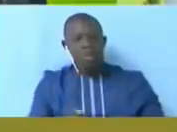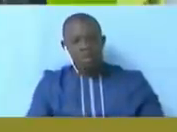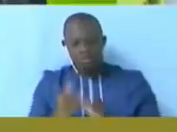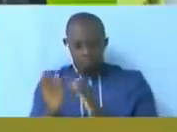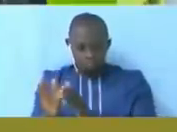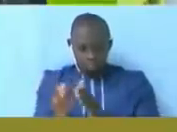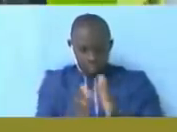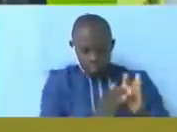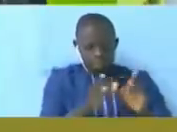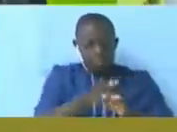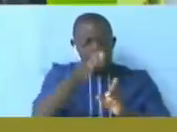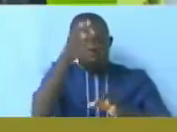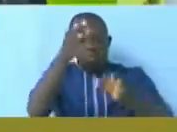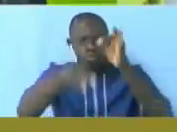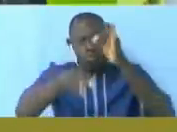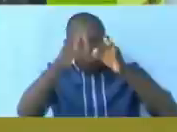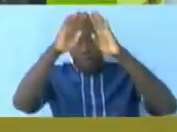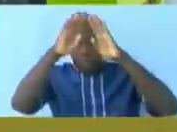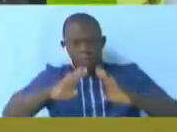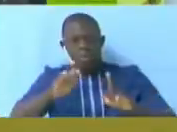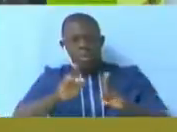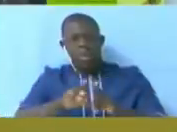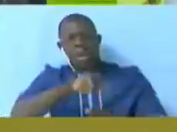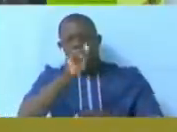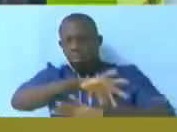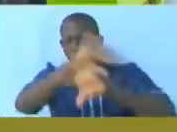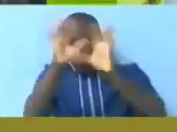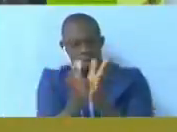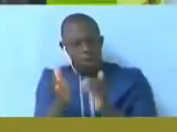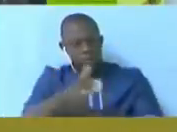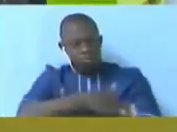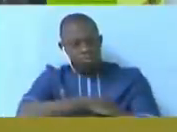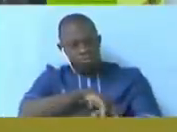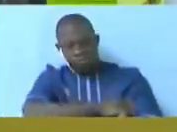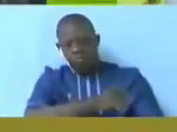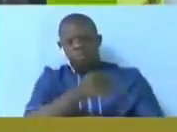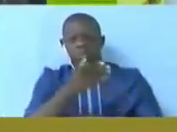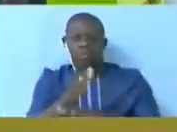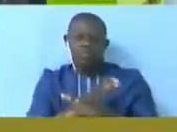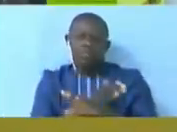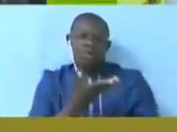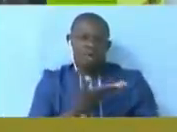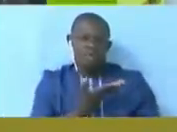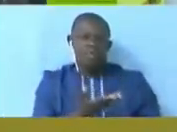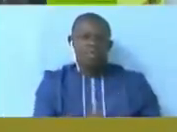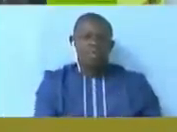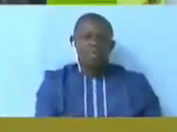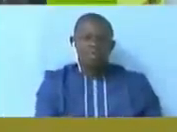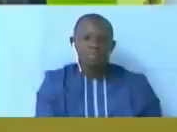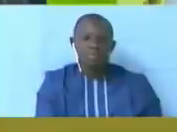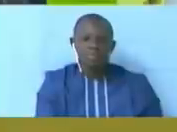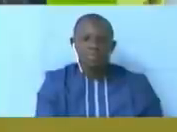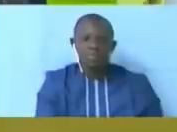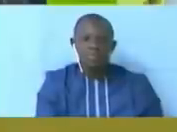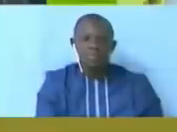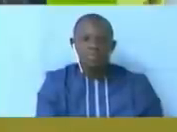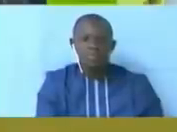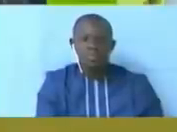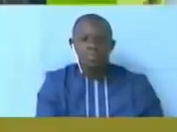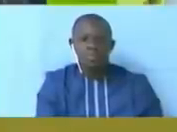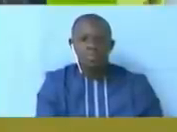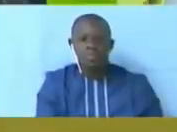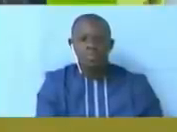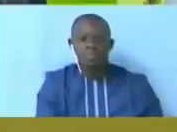before the court. Ye samba kitio nyati lon. They were convicted. Andu ye sorong. They all escaped from custody, lawful custody after